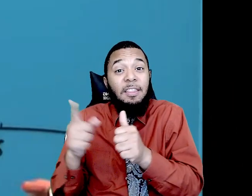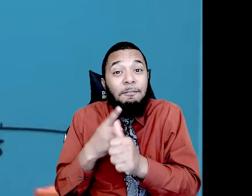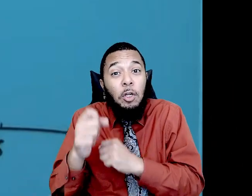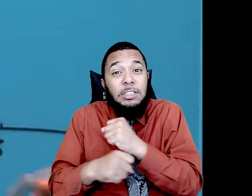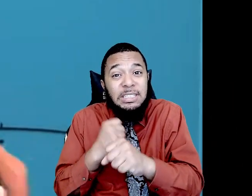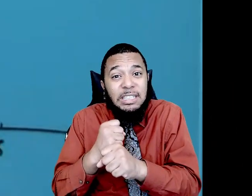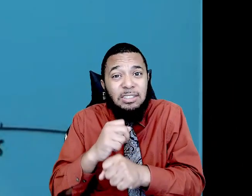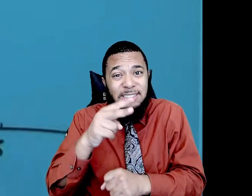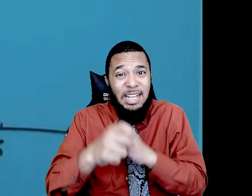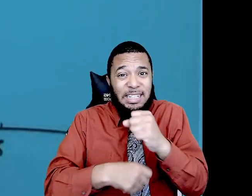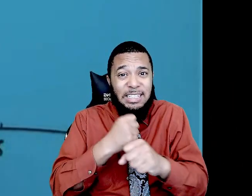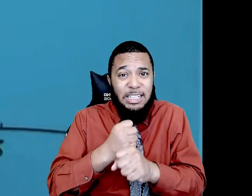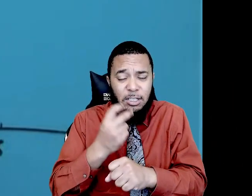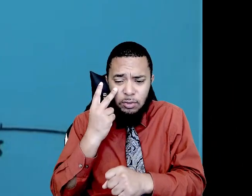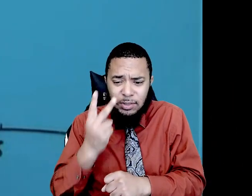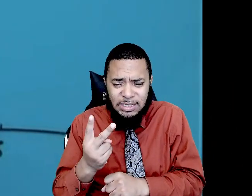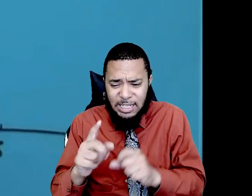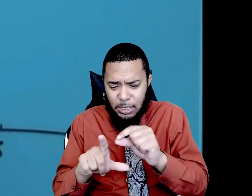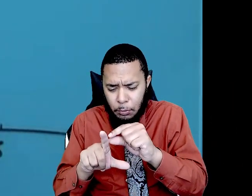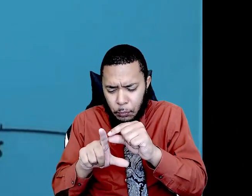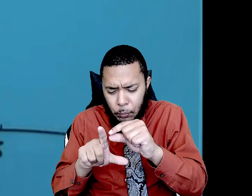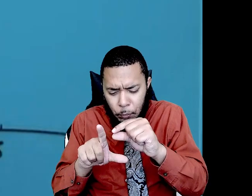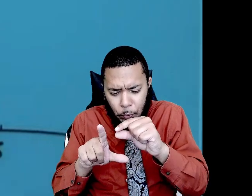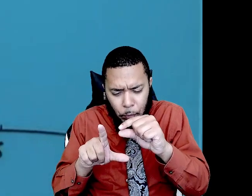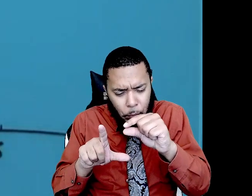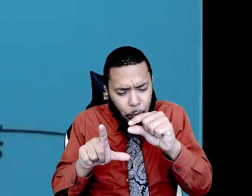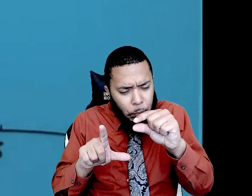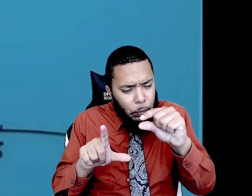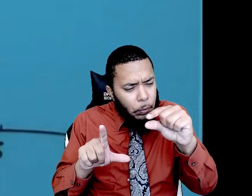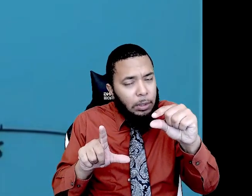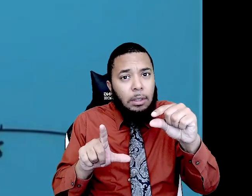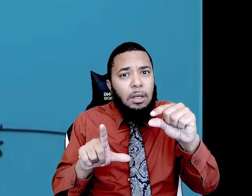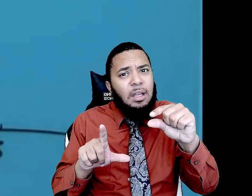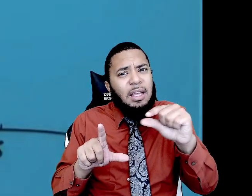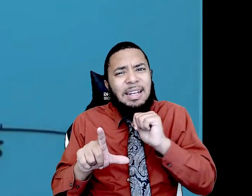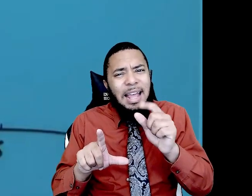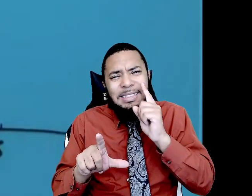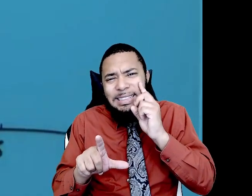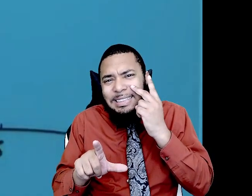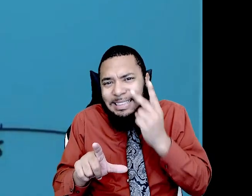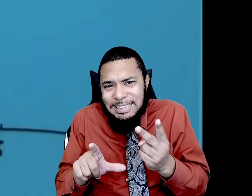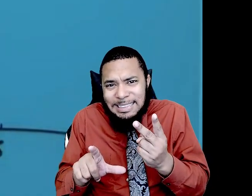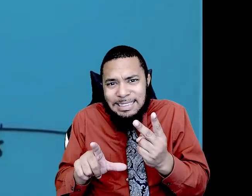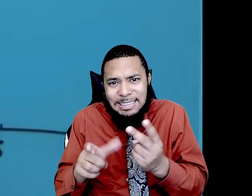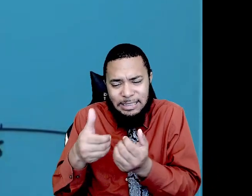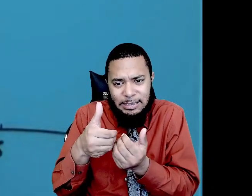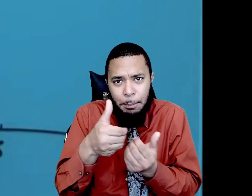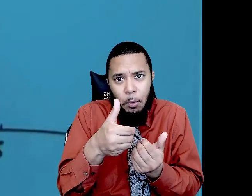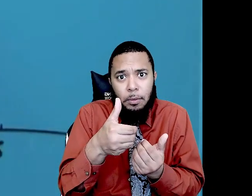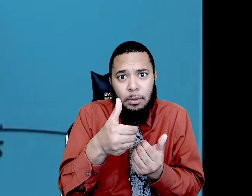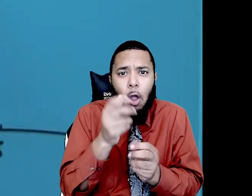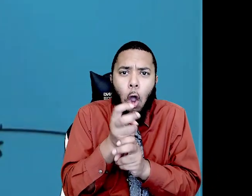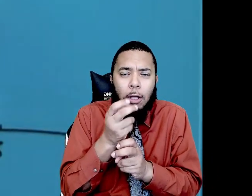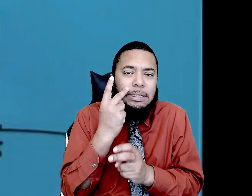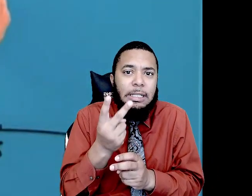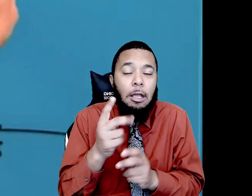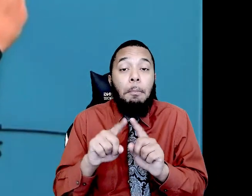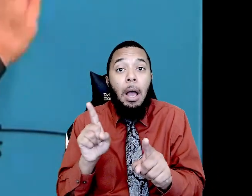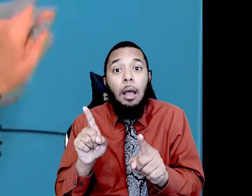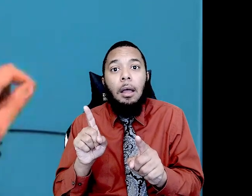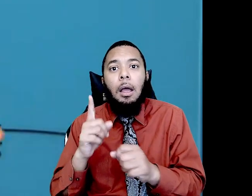the difference. I mean, we'd have to zoom in like hyper-focused right there in order for you to see the difference. But as we